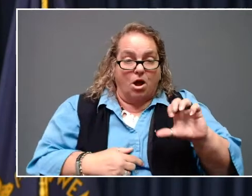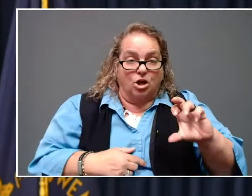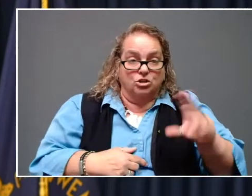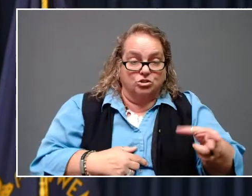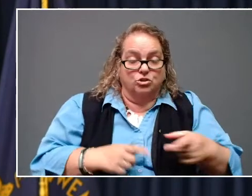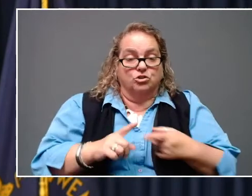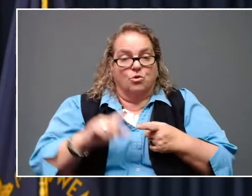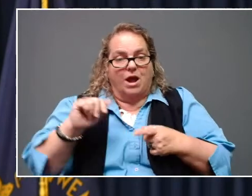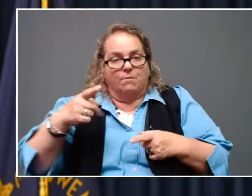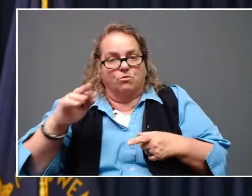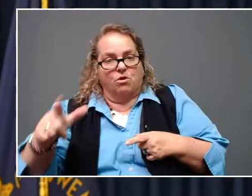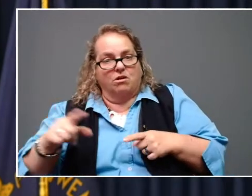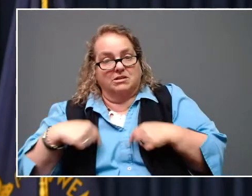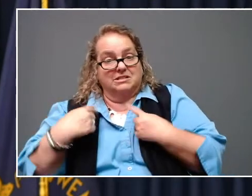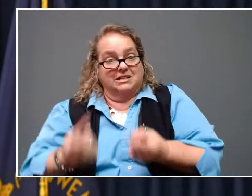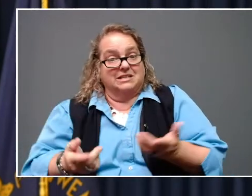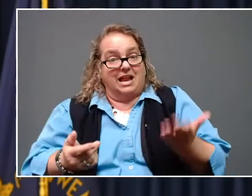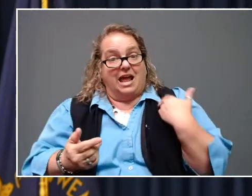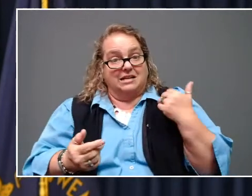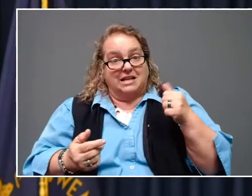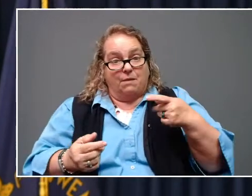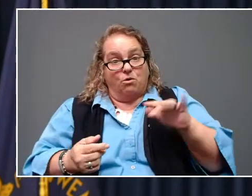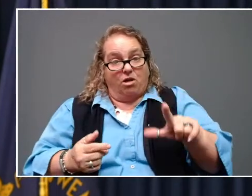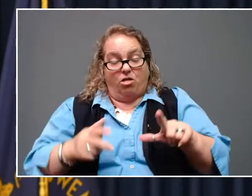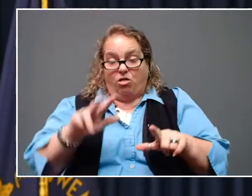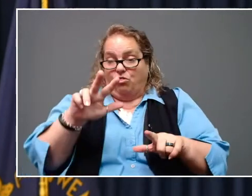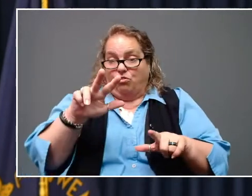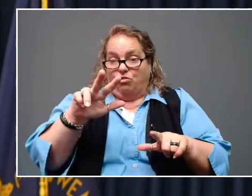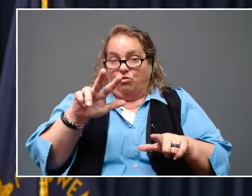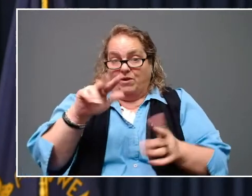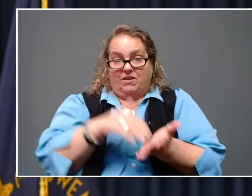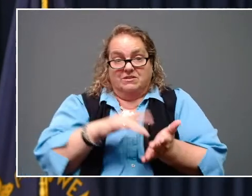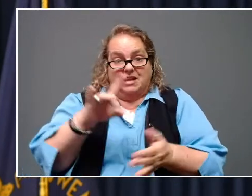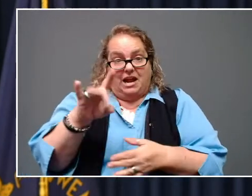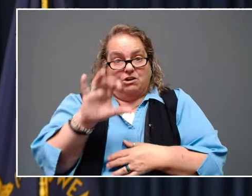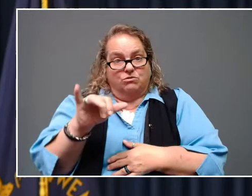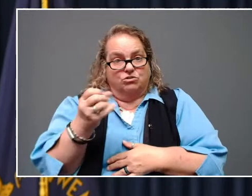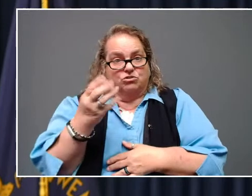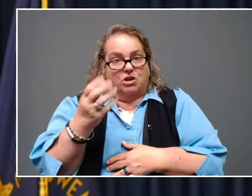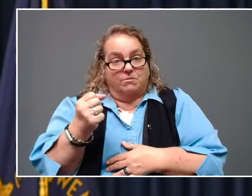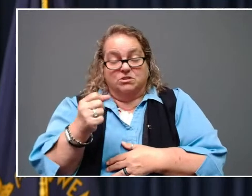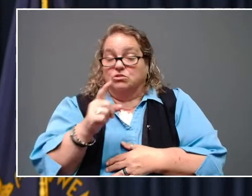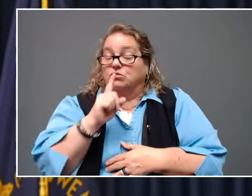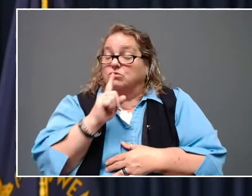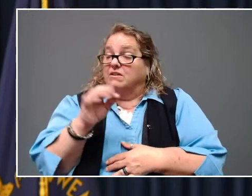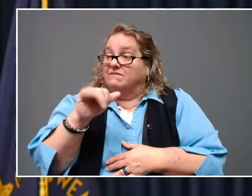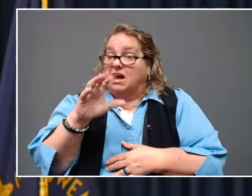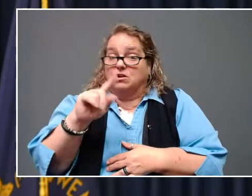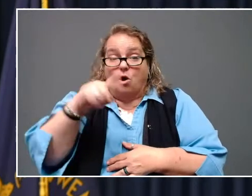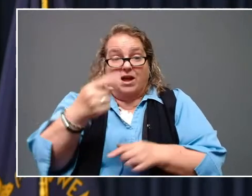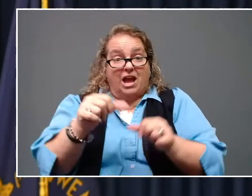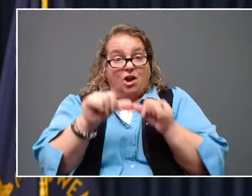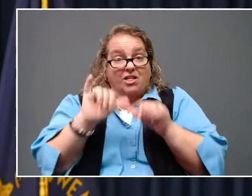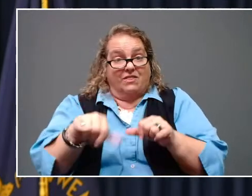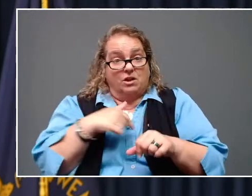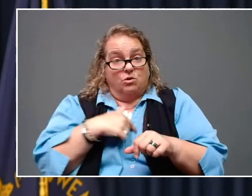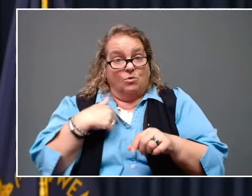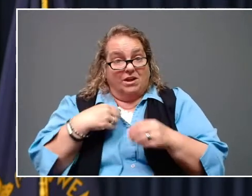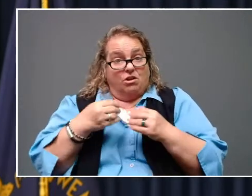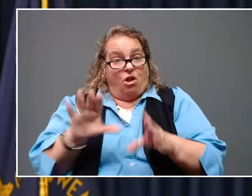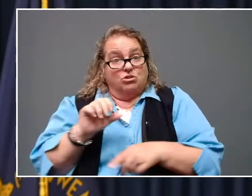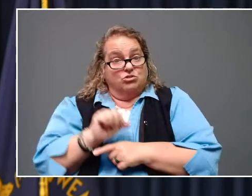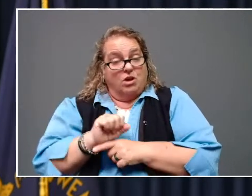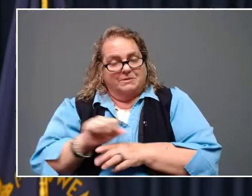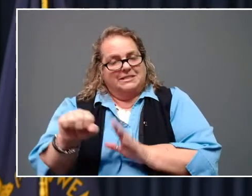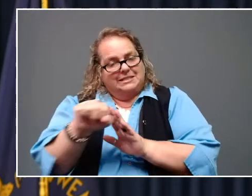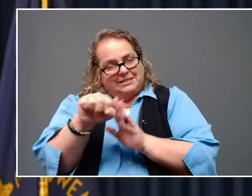increased 3,800 jobs. In fact, one of the only areas that we lost jobs was in state employment.